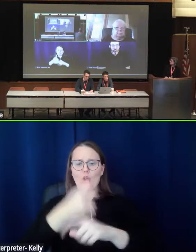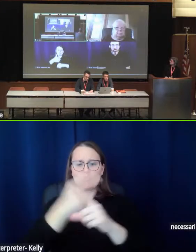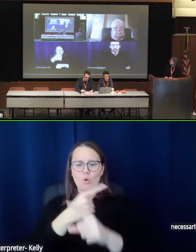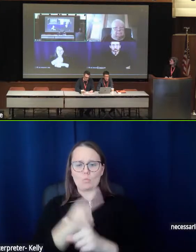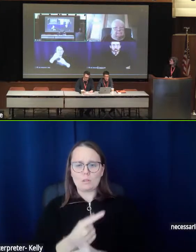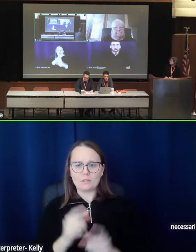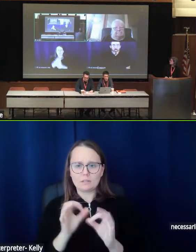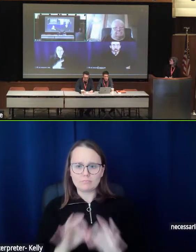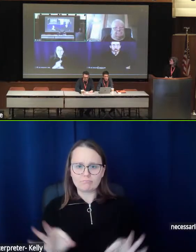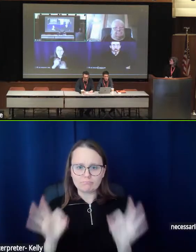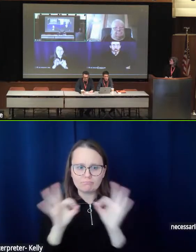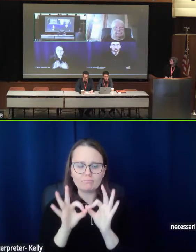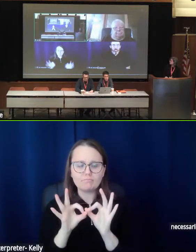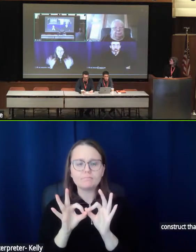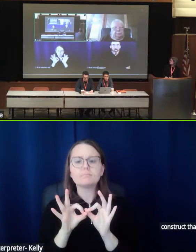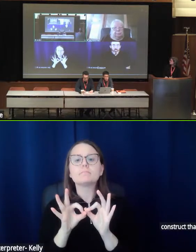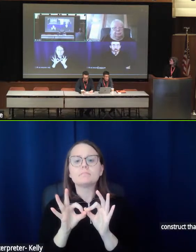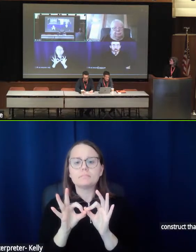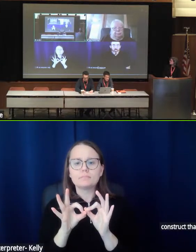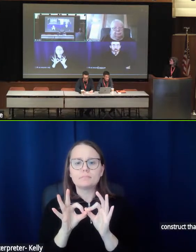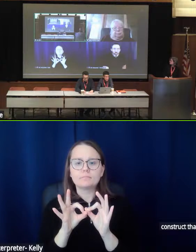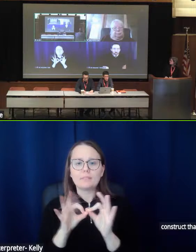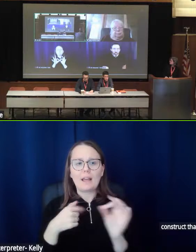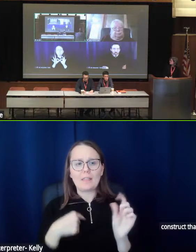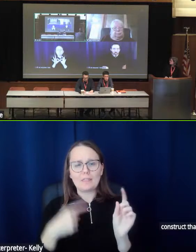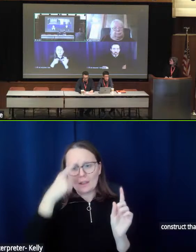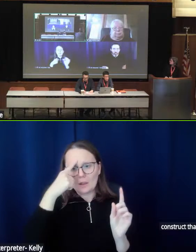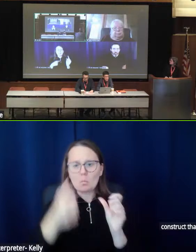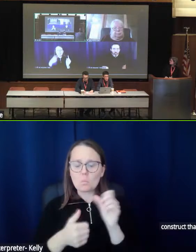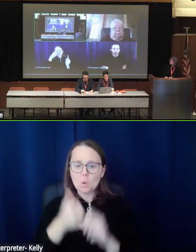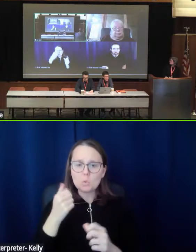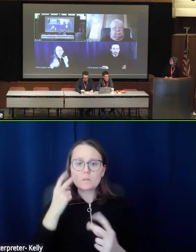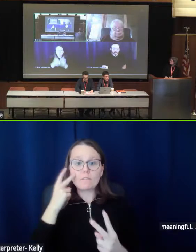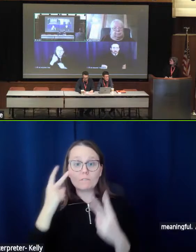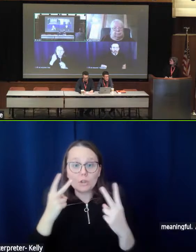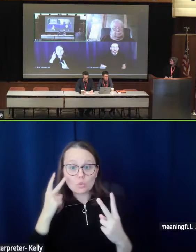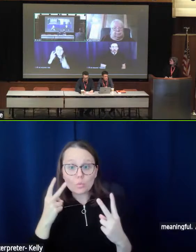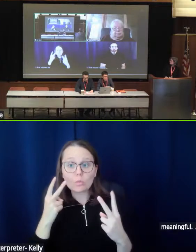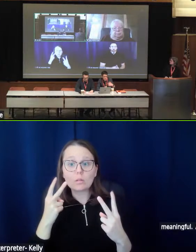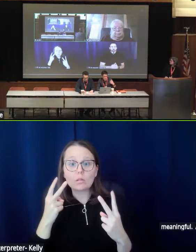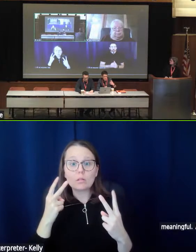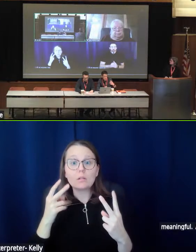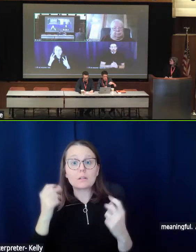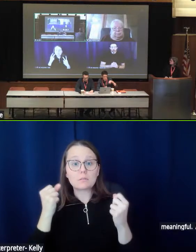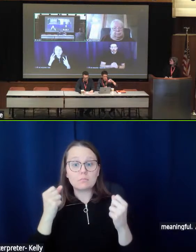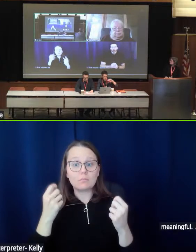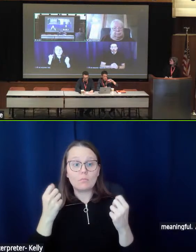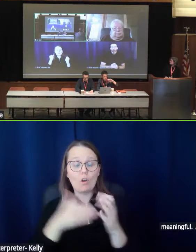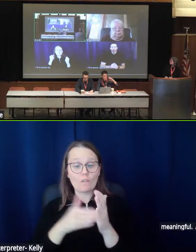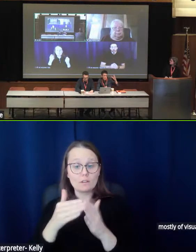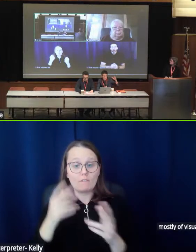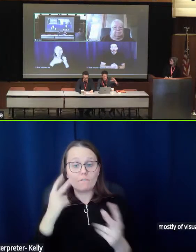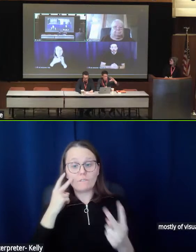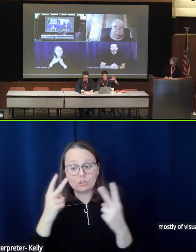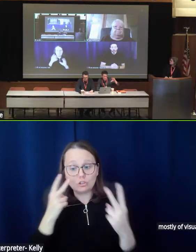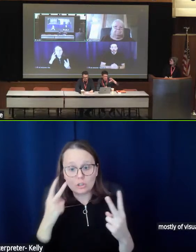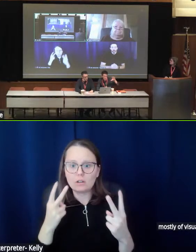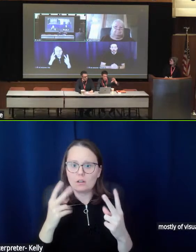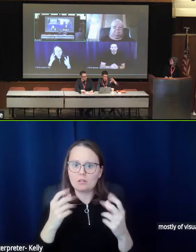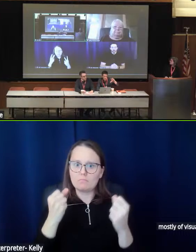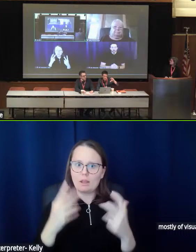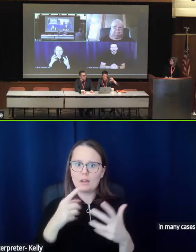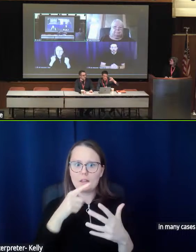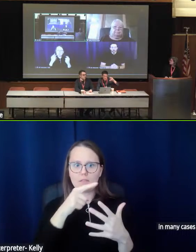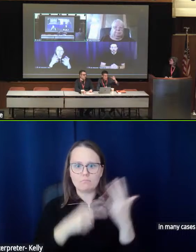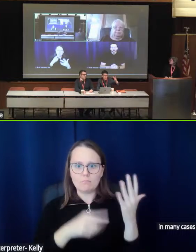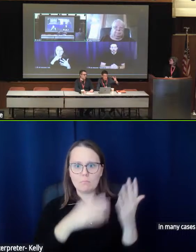meaningful. And I'm thinking mostly of visual acuity, because in many cases, when it comes to vision, which is such a multi-component